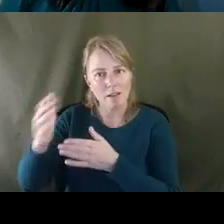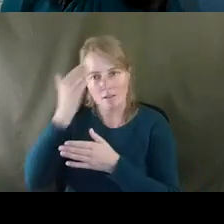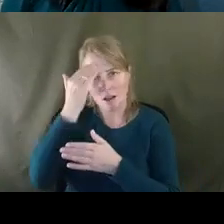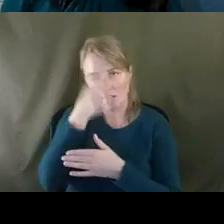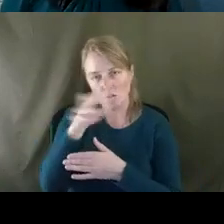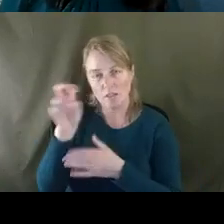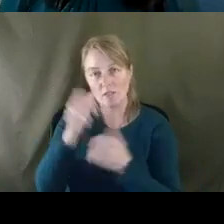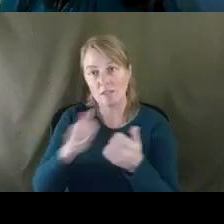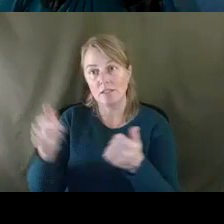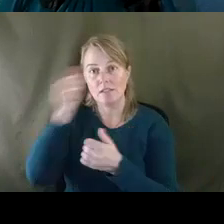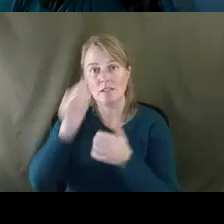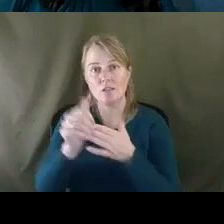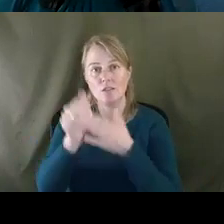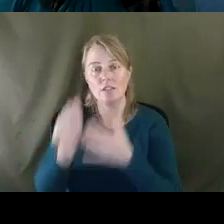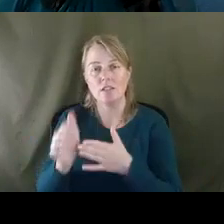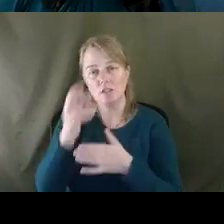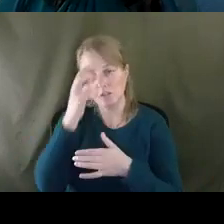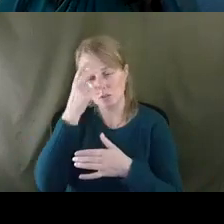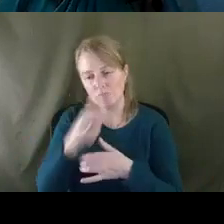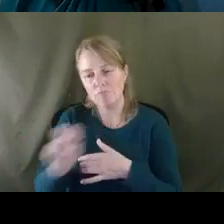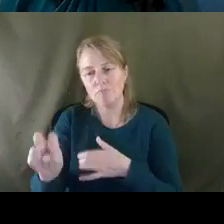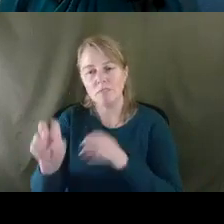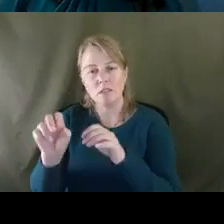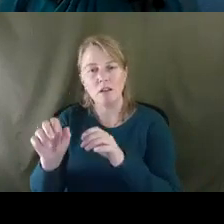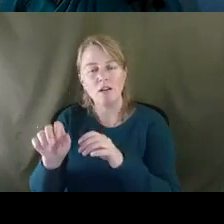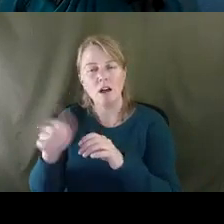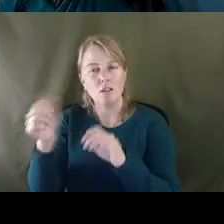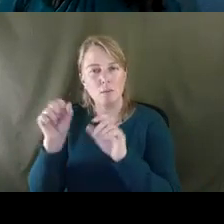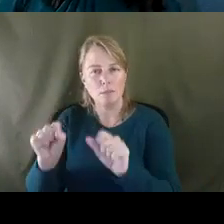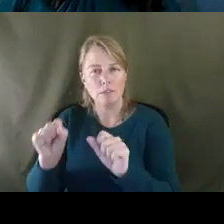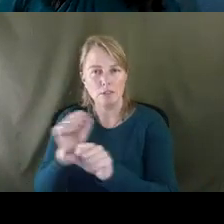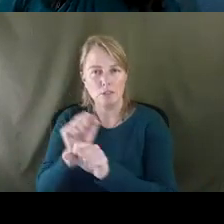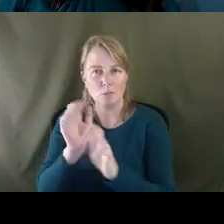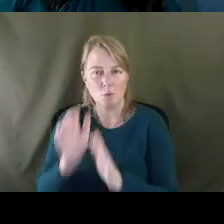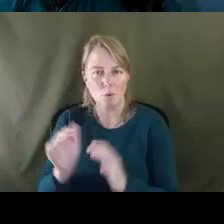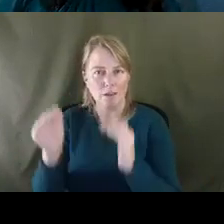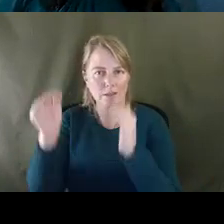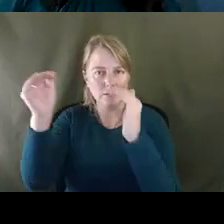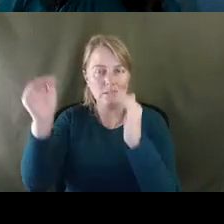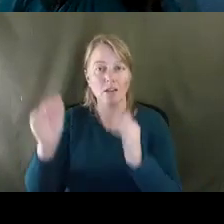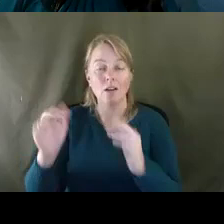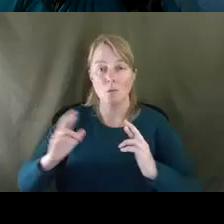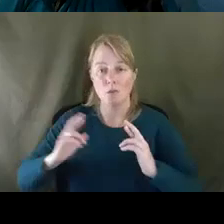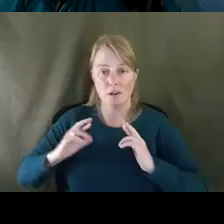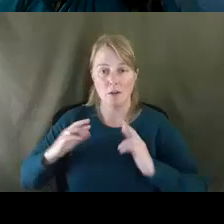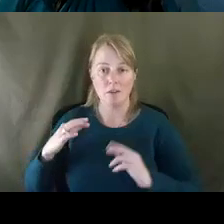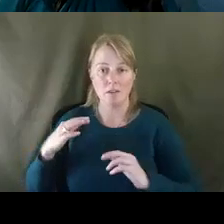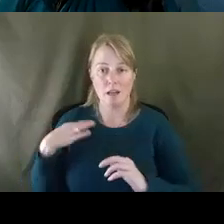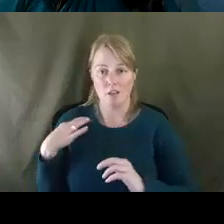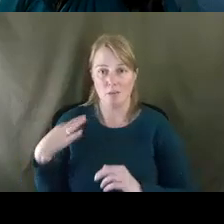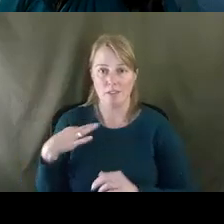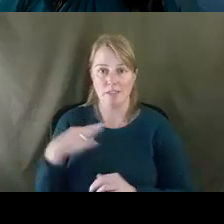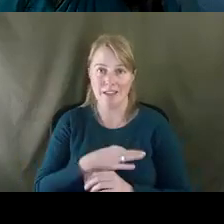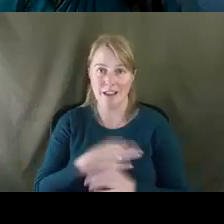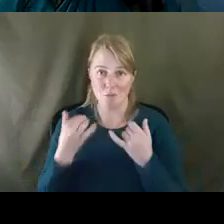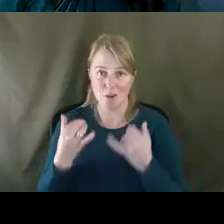senior leaders to high potential employees. With the number of retirement eligible staff in Washington state government right